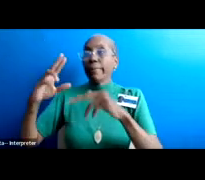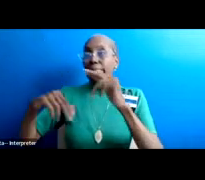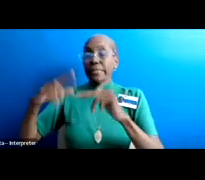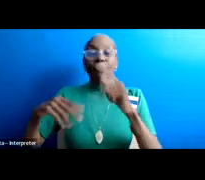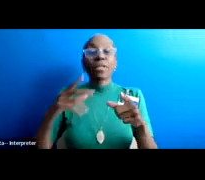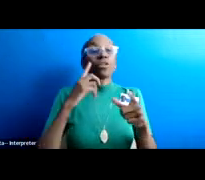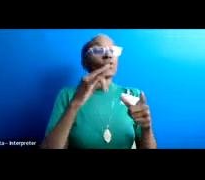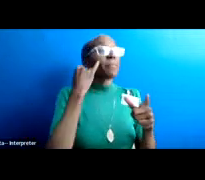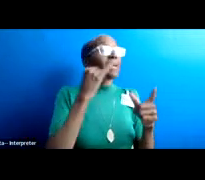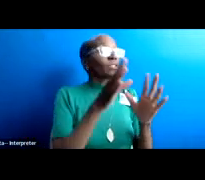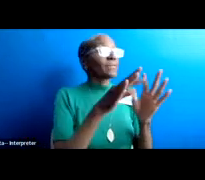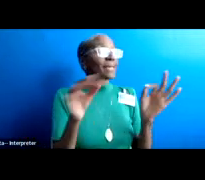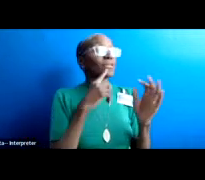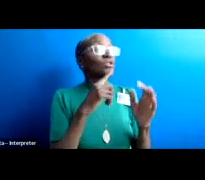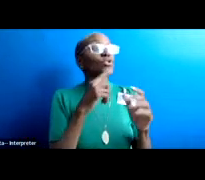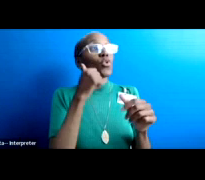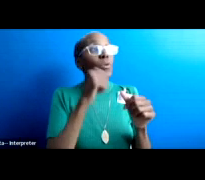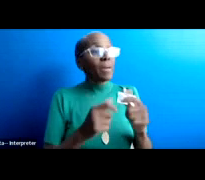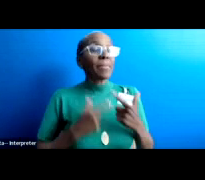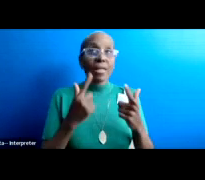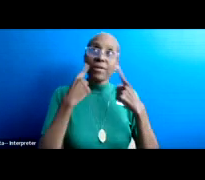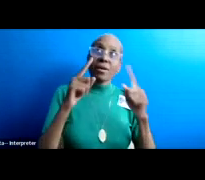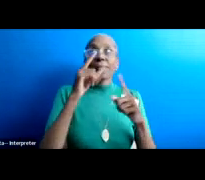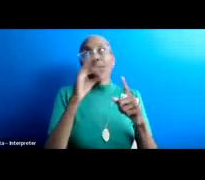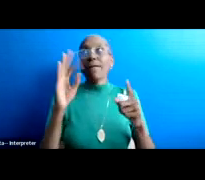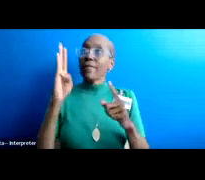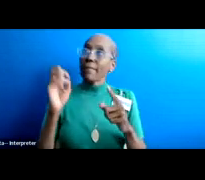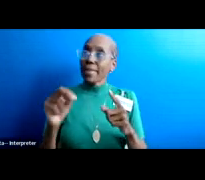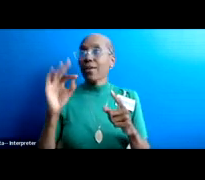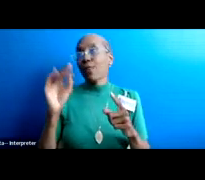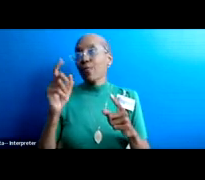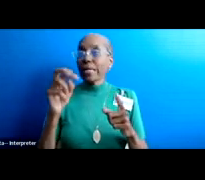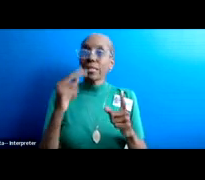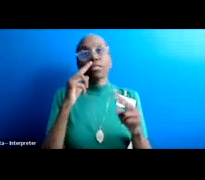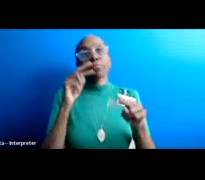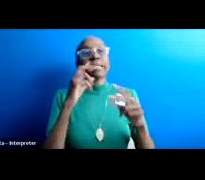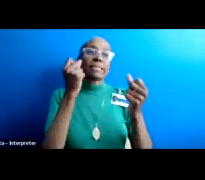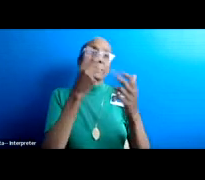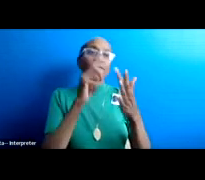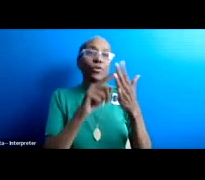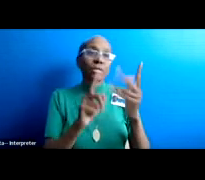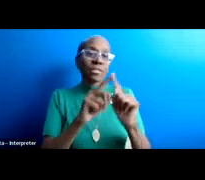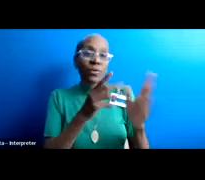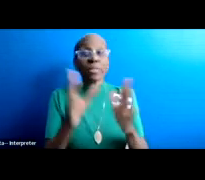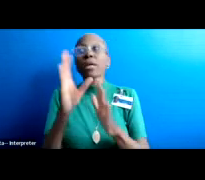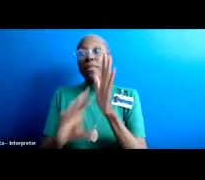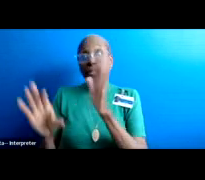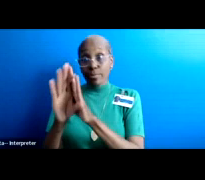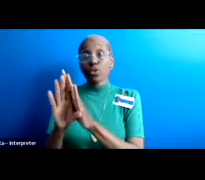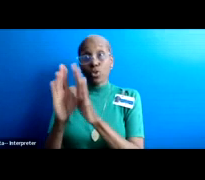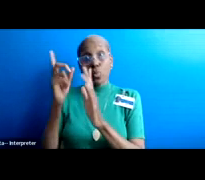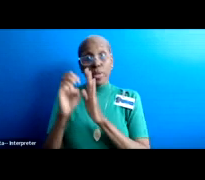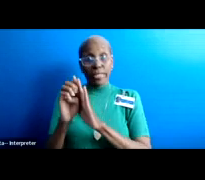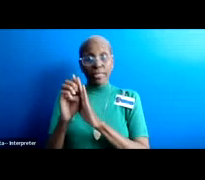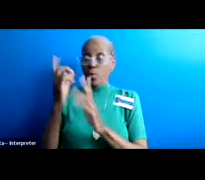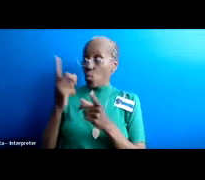Word document said, to remember the life and accomplishments of Benjamin Franklin, he is commemorated in a number of ways. So this image serves as an example